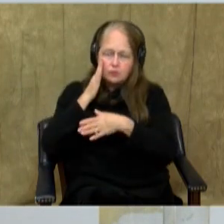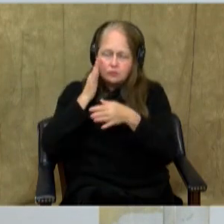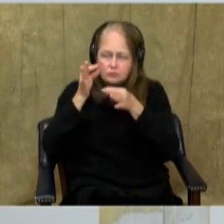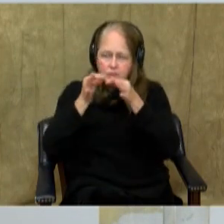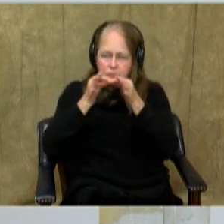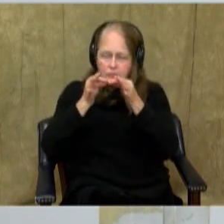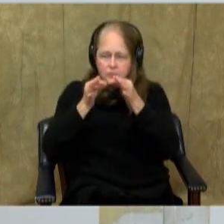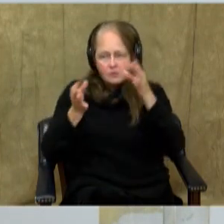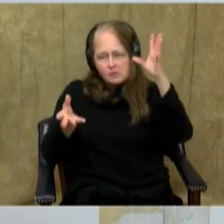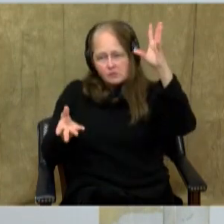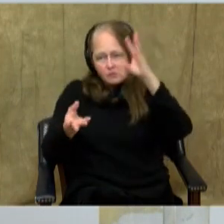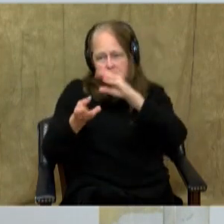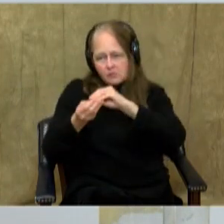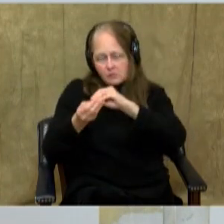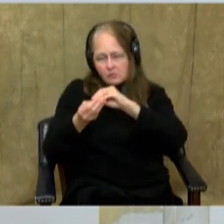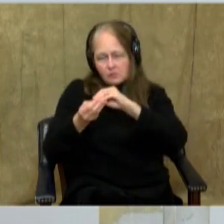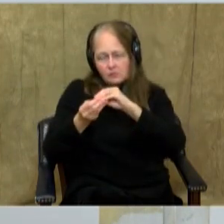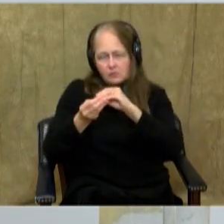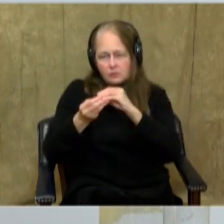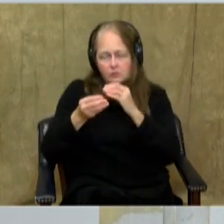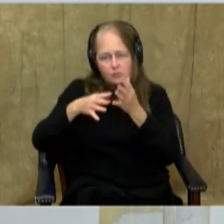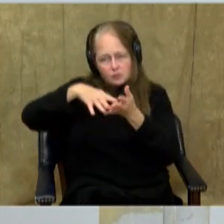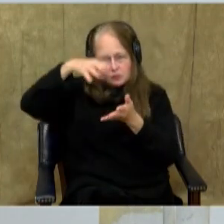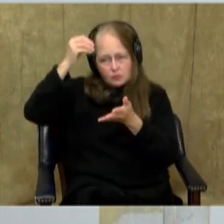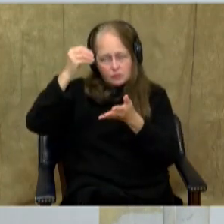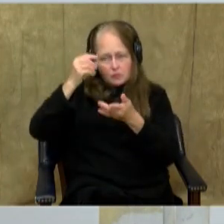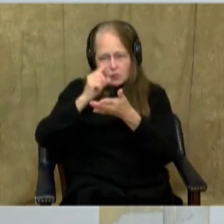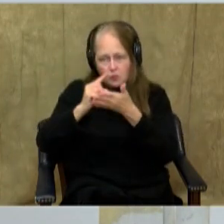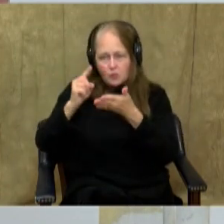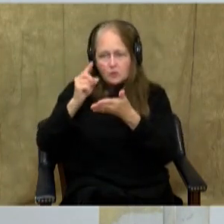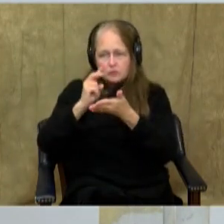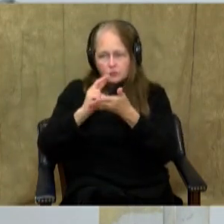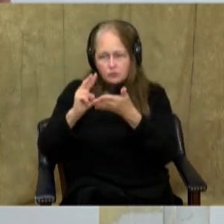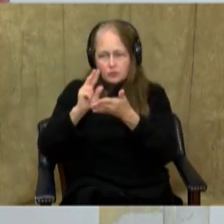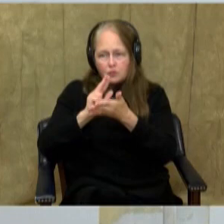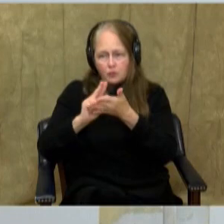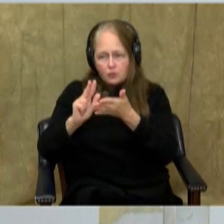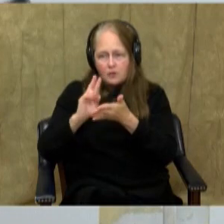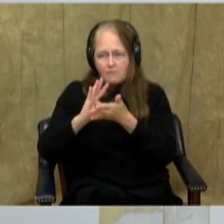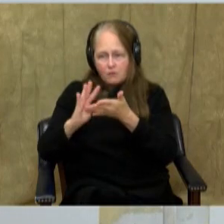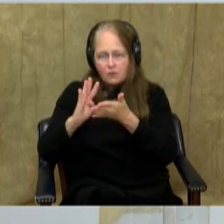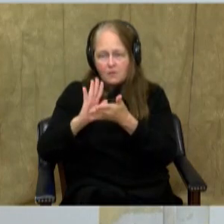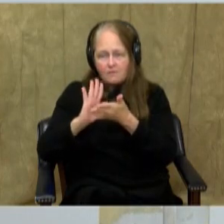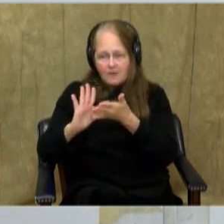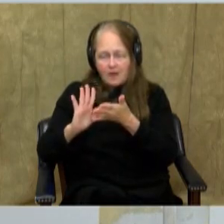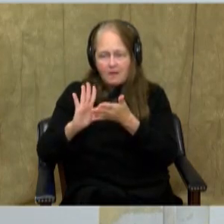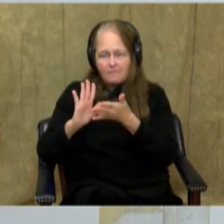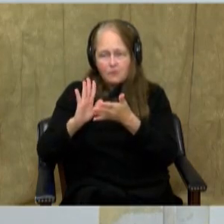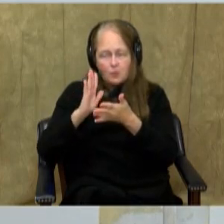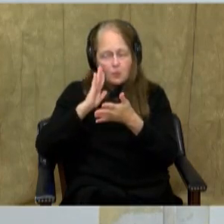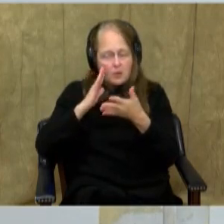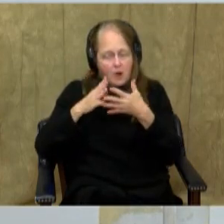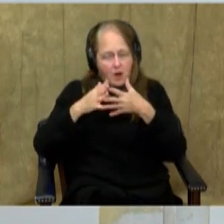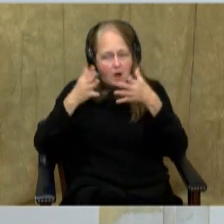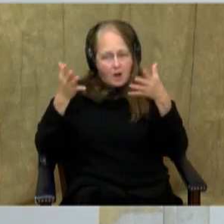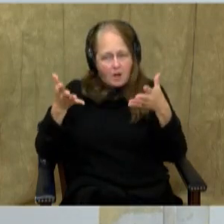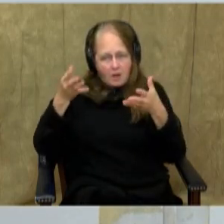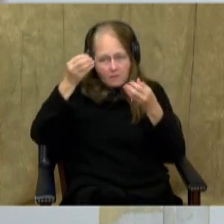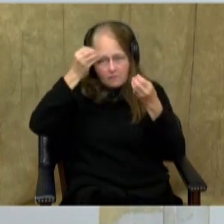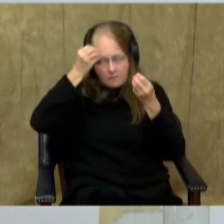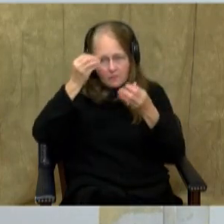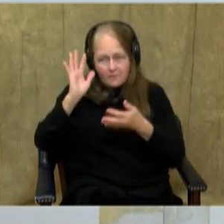looked at. And let me start by saying, wow, we have covered a lot of information. This makes